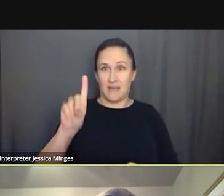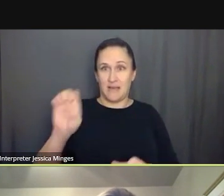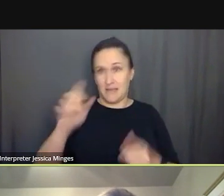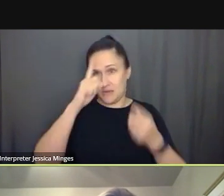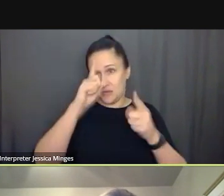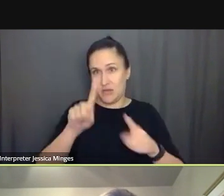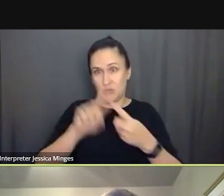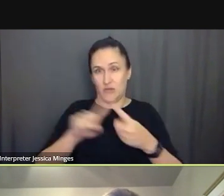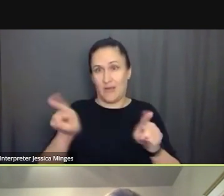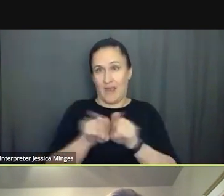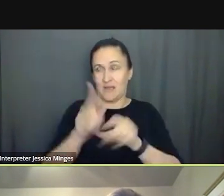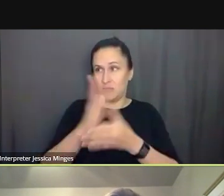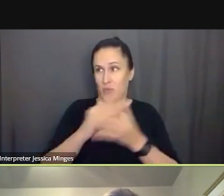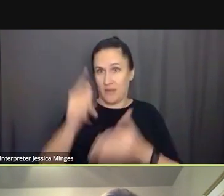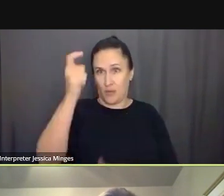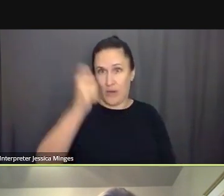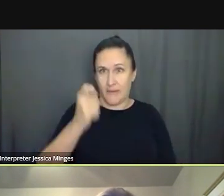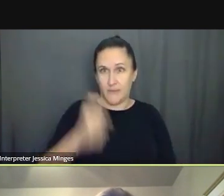of the grant.